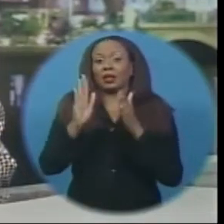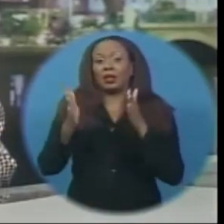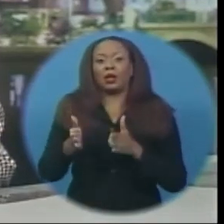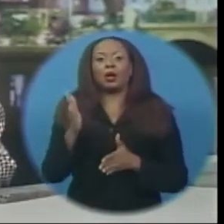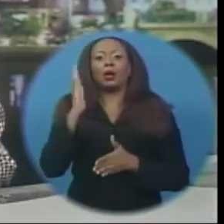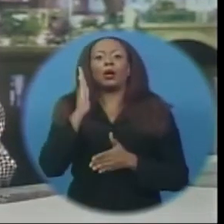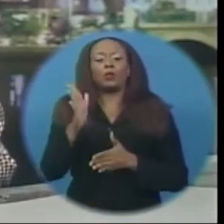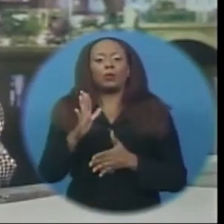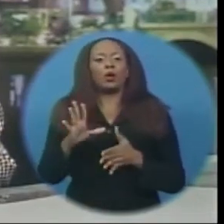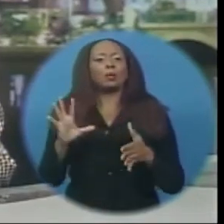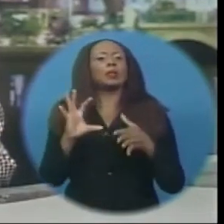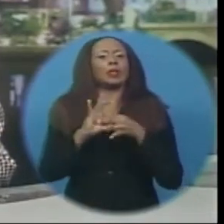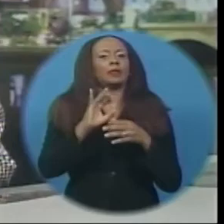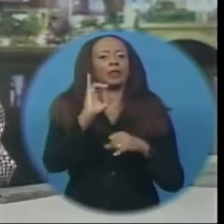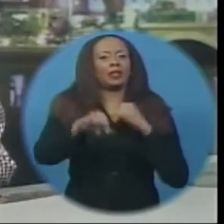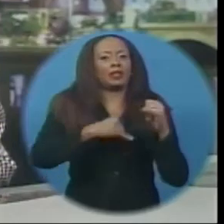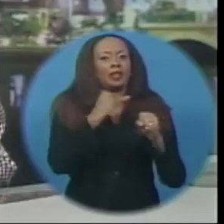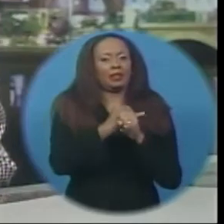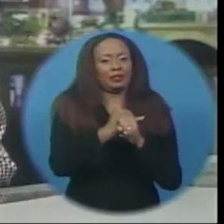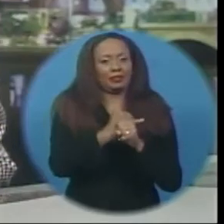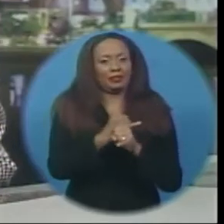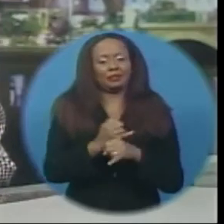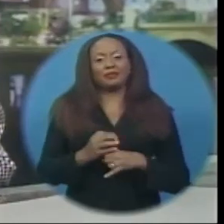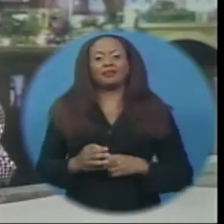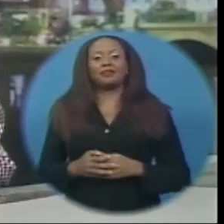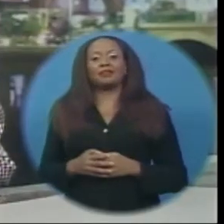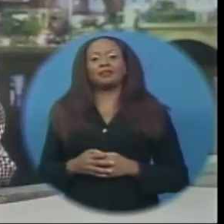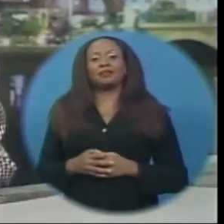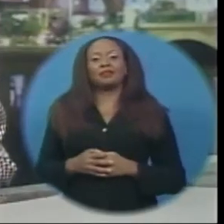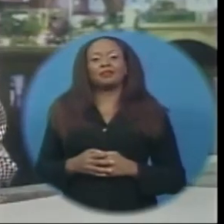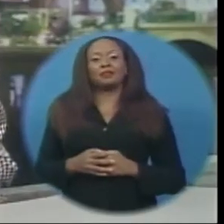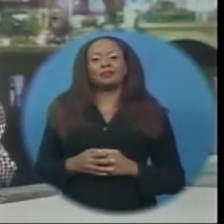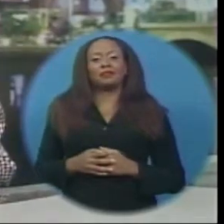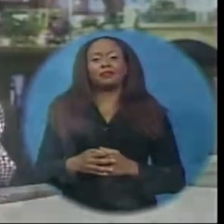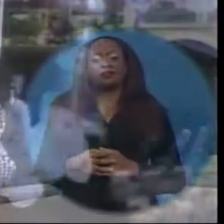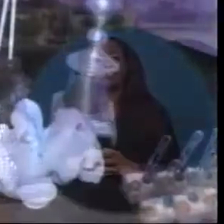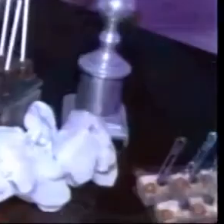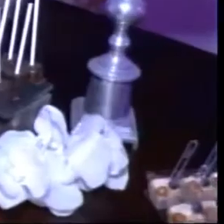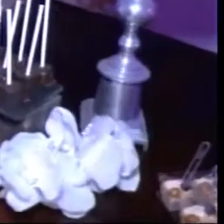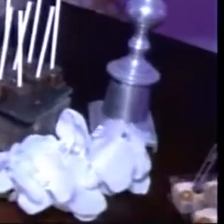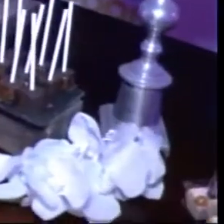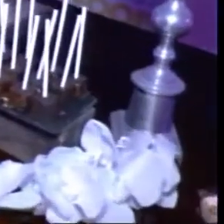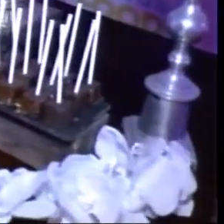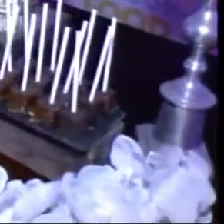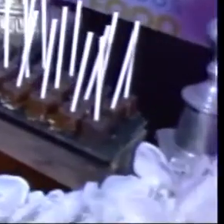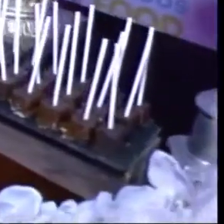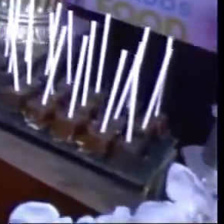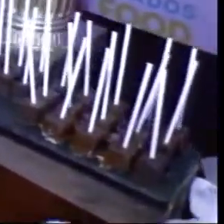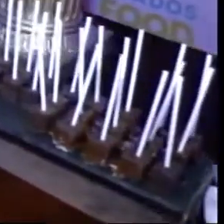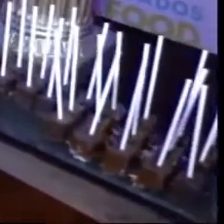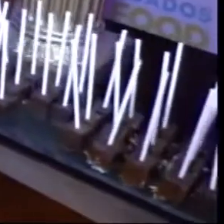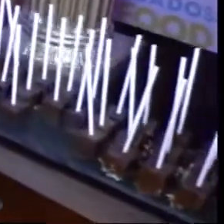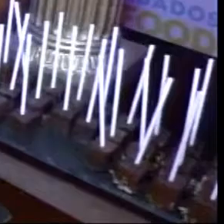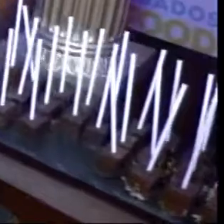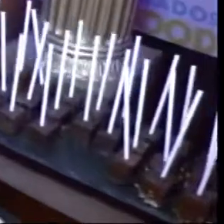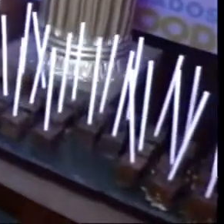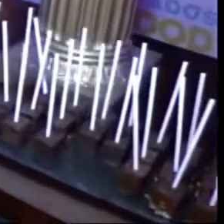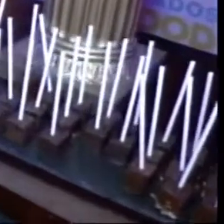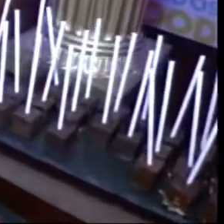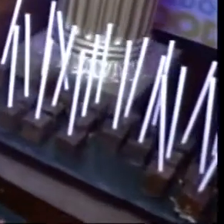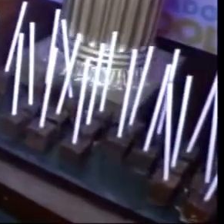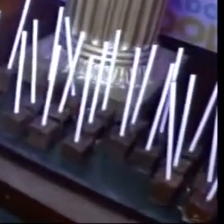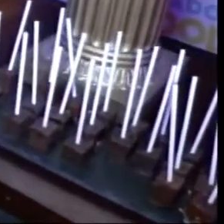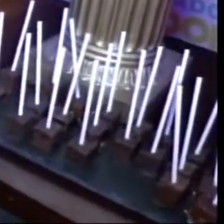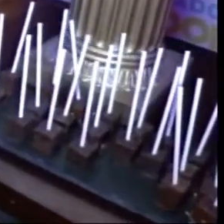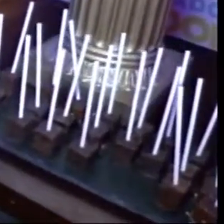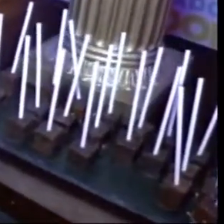chefs taking part in the event. Here, local chefs will outnumber their international colleagues. Over 6 of them will have